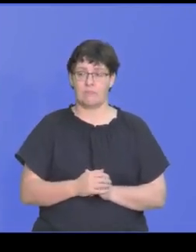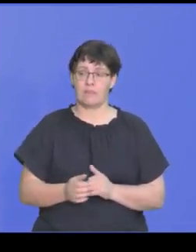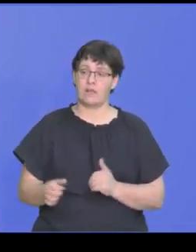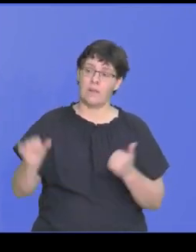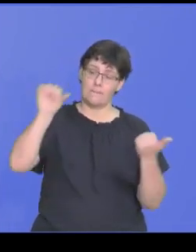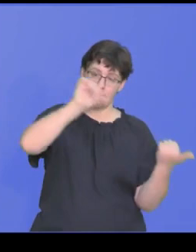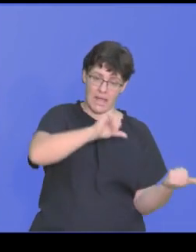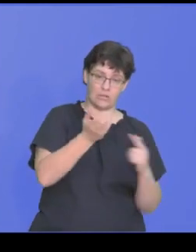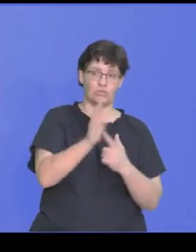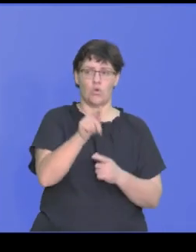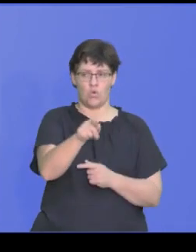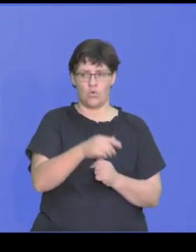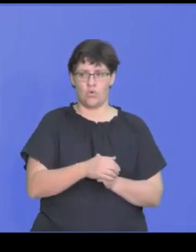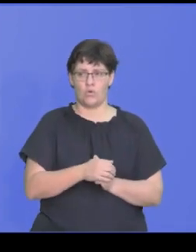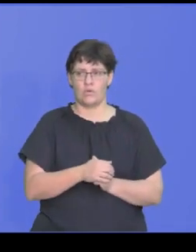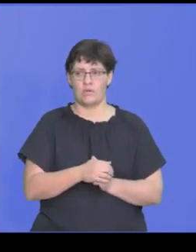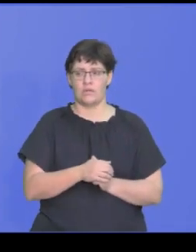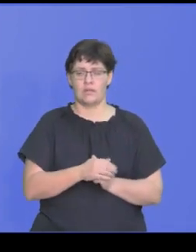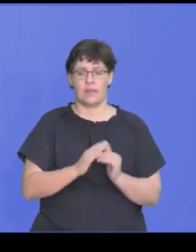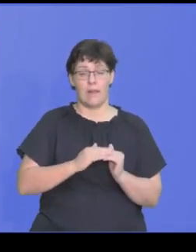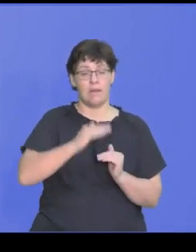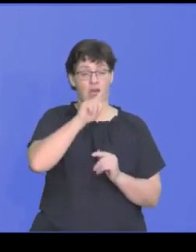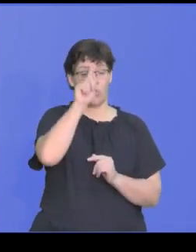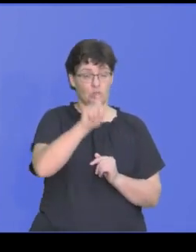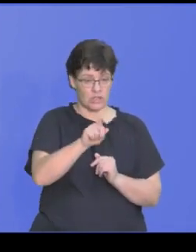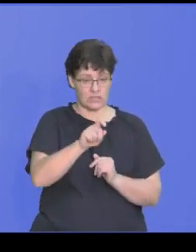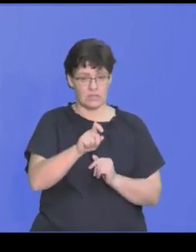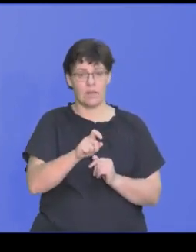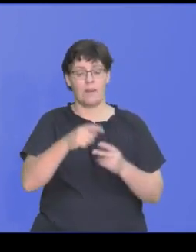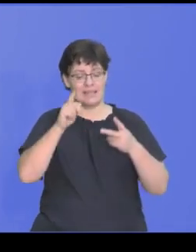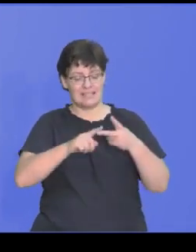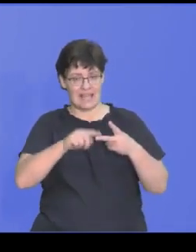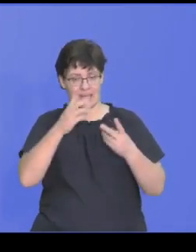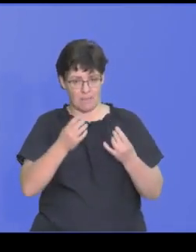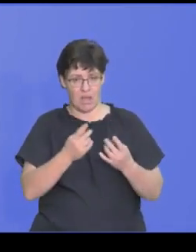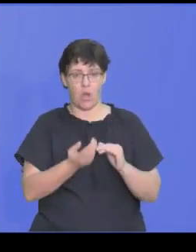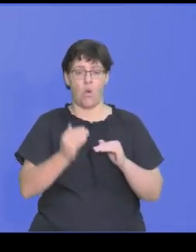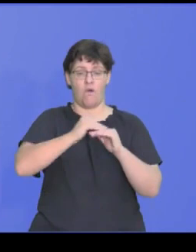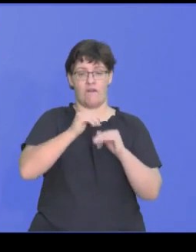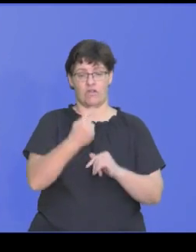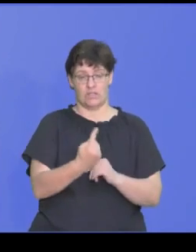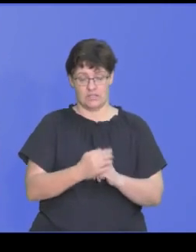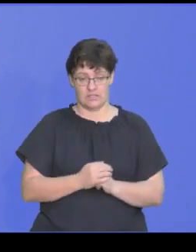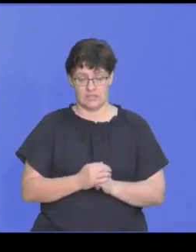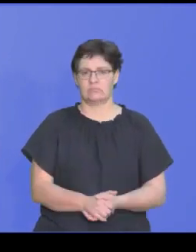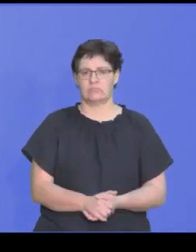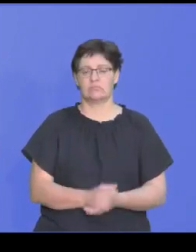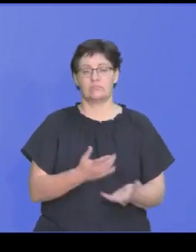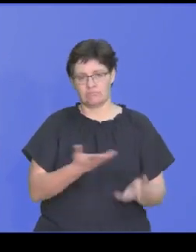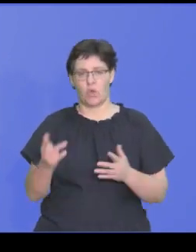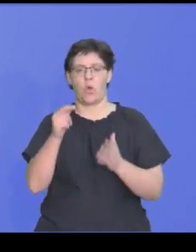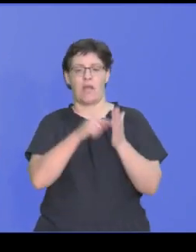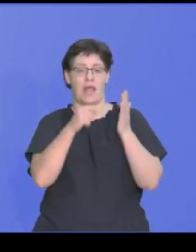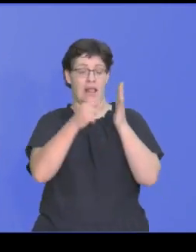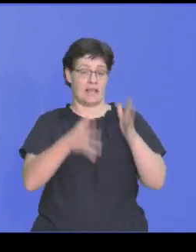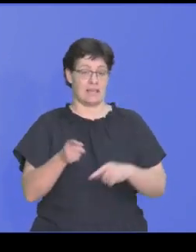I'm going to go back to that other page to show you what I mean. Above my question mark times by my second number over my first. Okay,